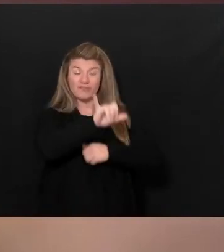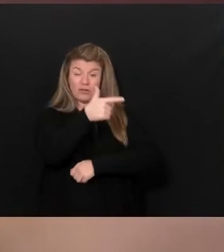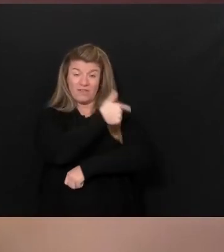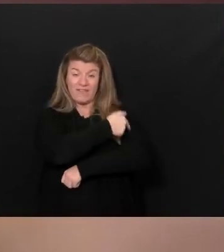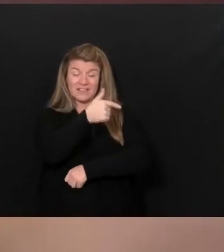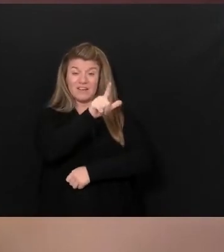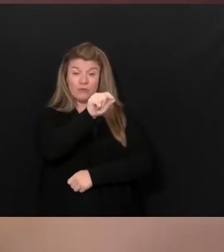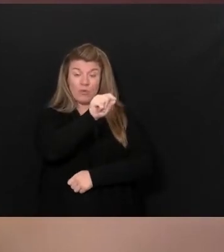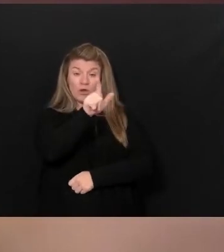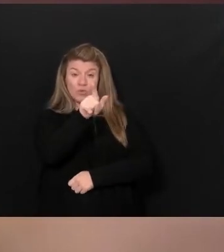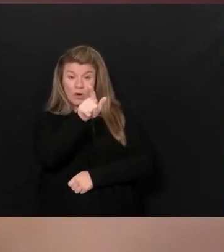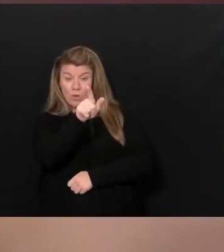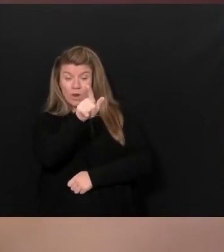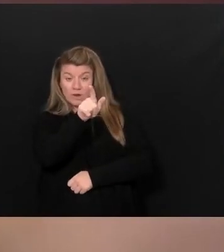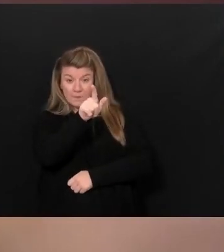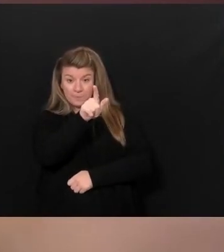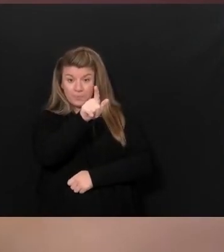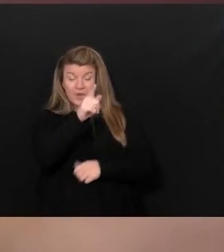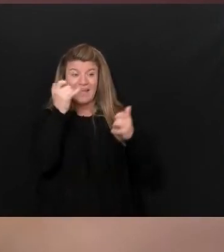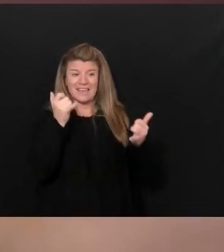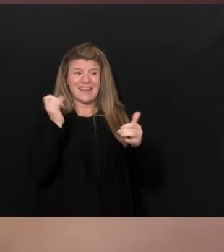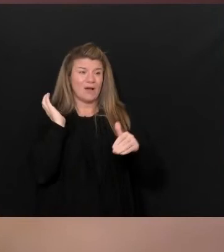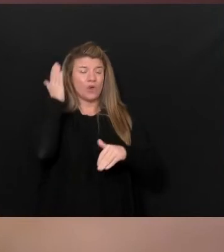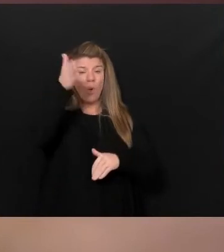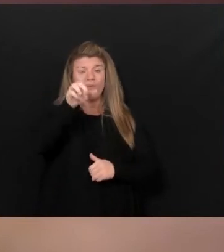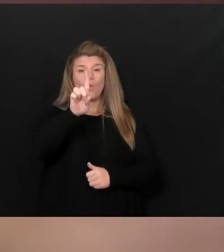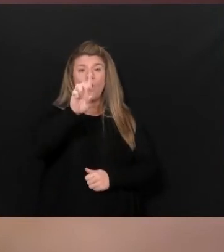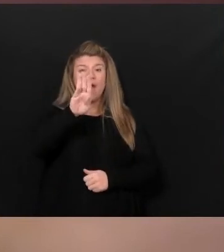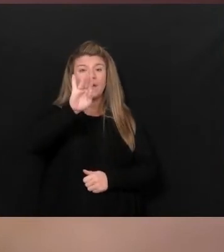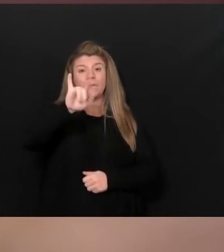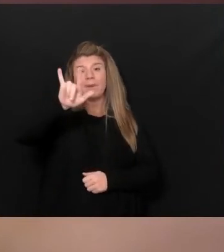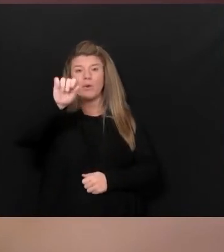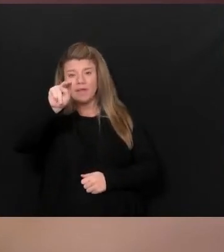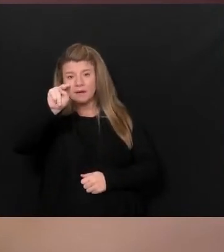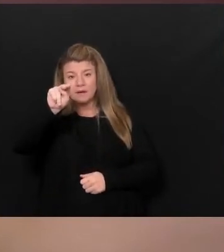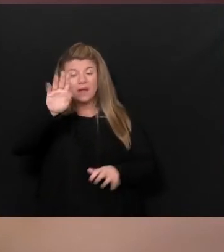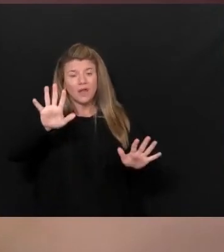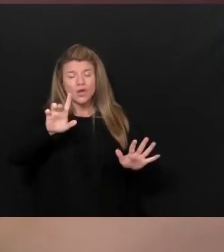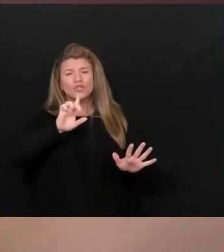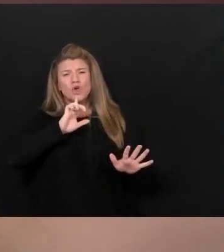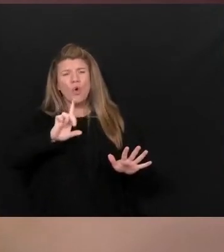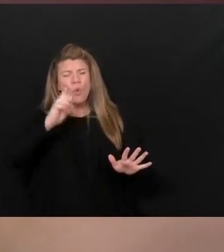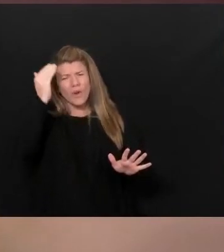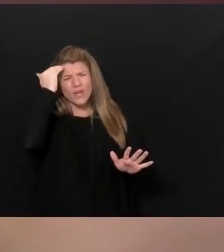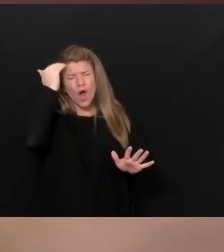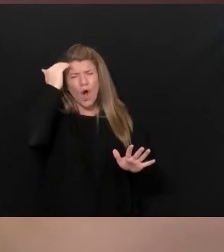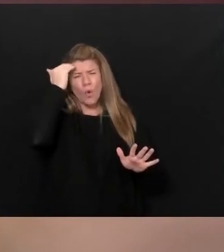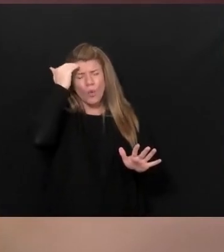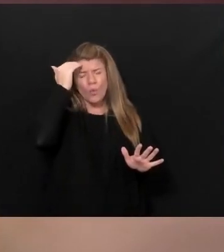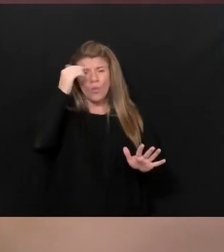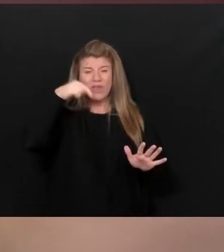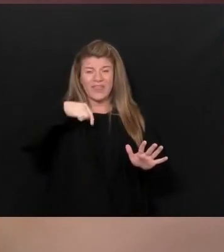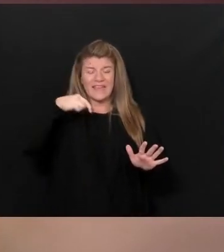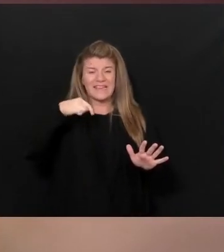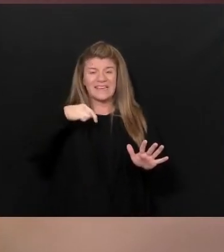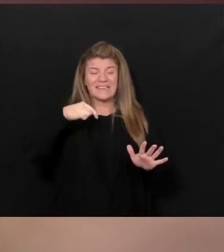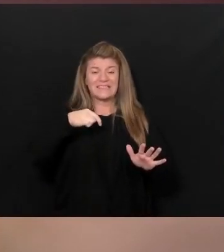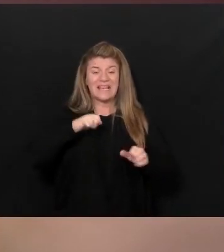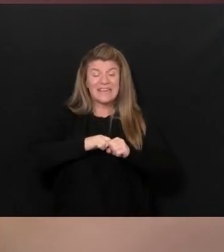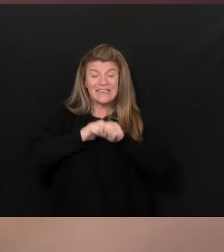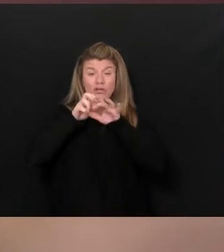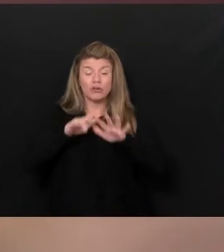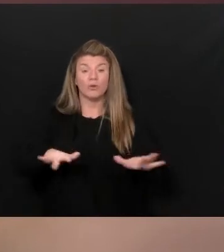in 2021 now is over 1 billion vaccines. So ultimately, we know that these